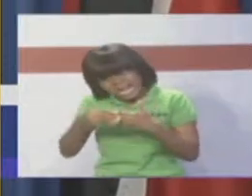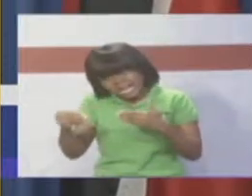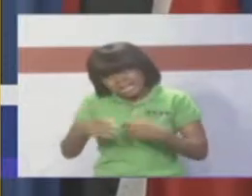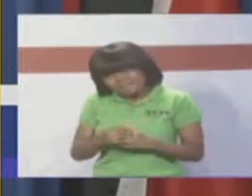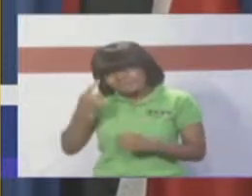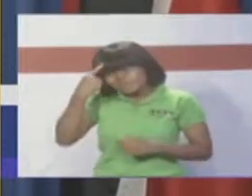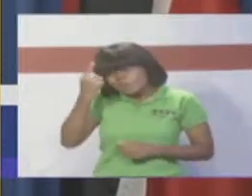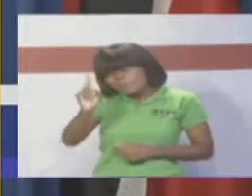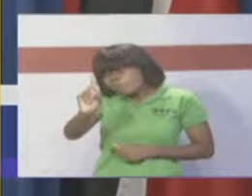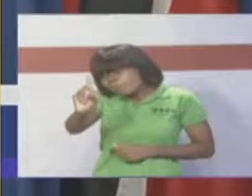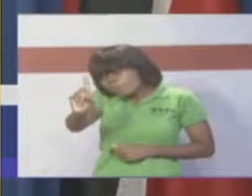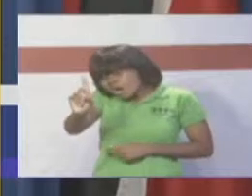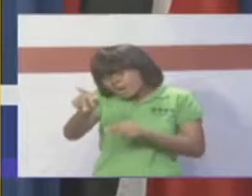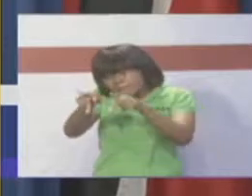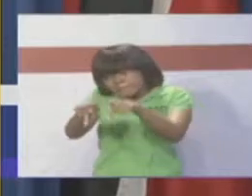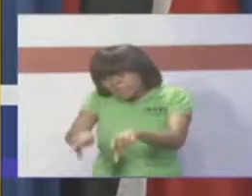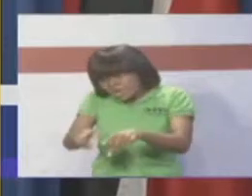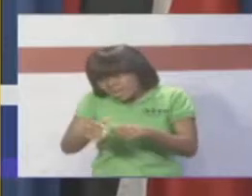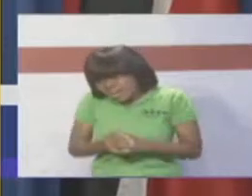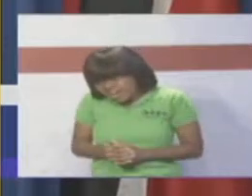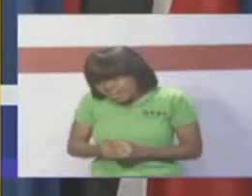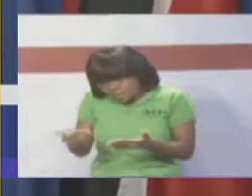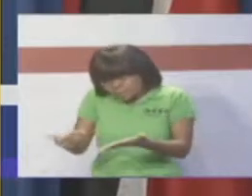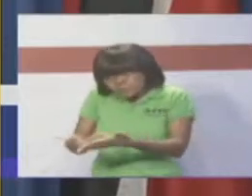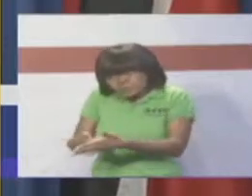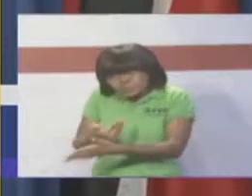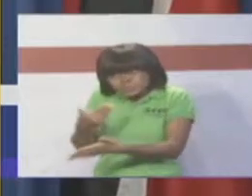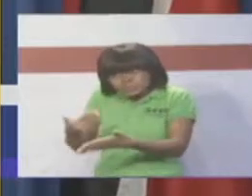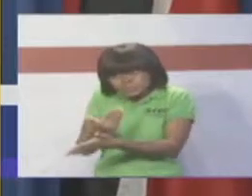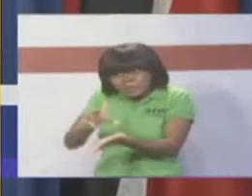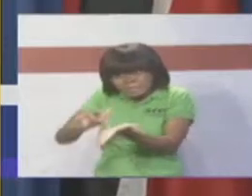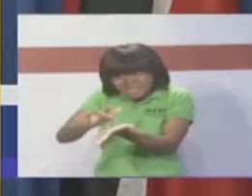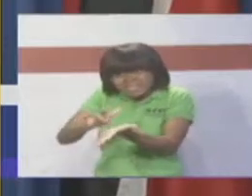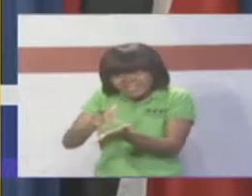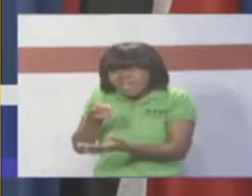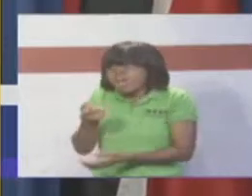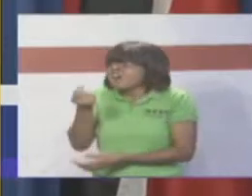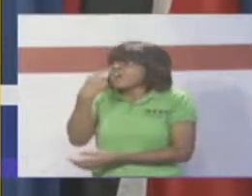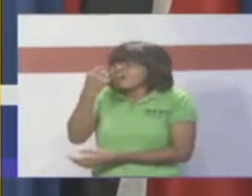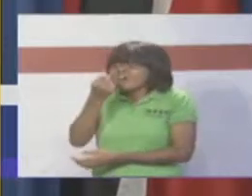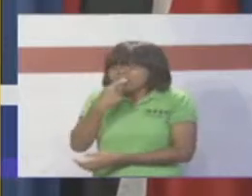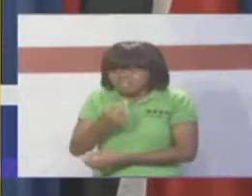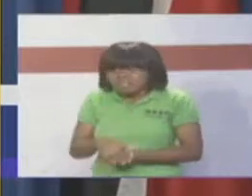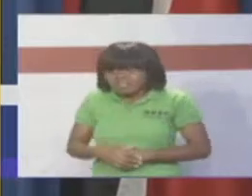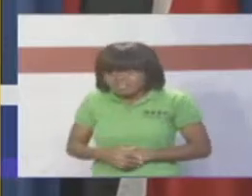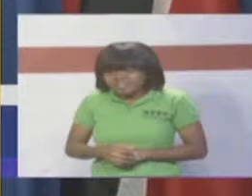Multiply that by the number of hundreds of thousands of vaccines that we have been using